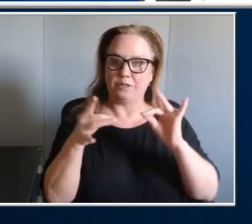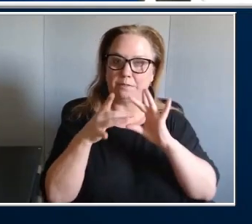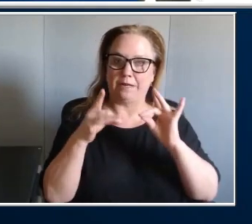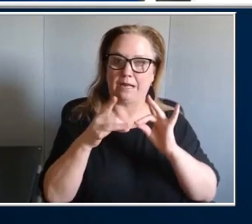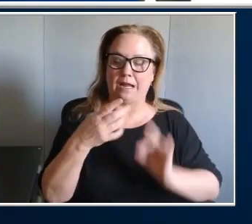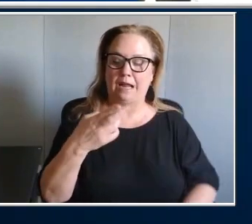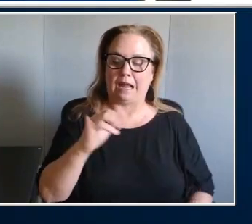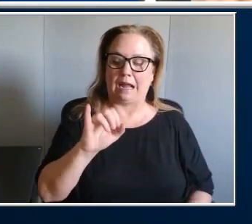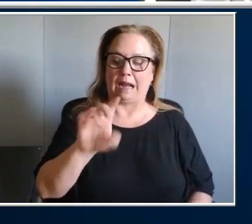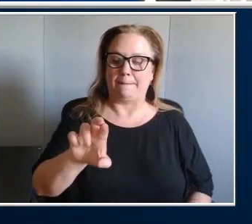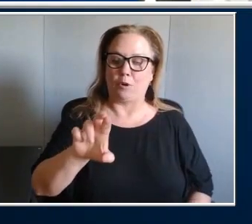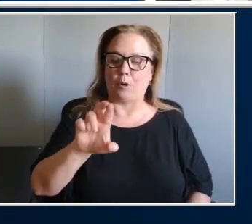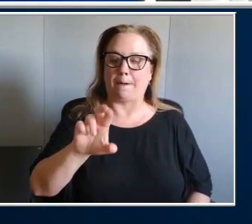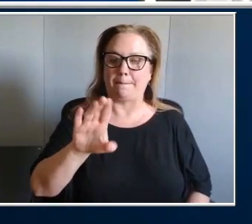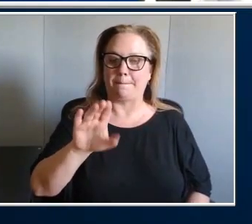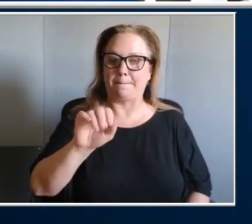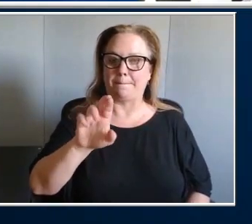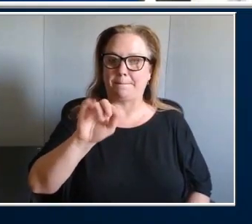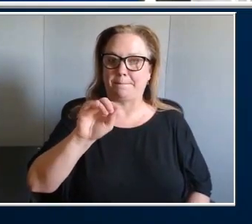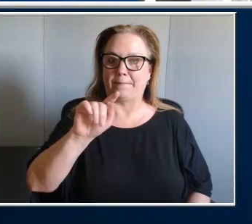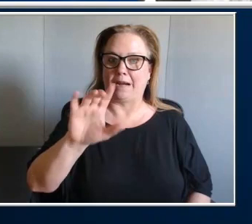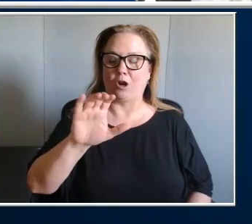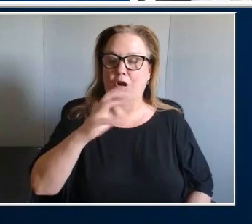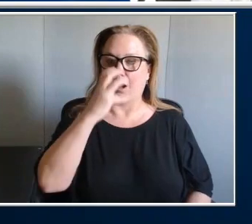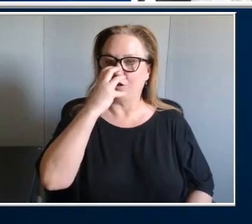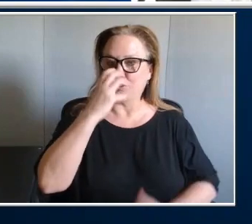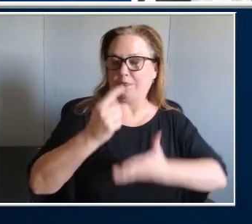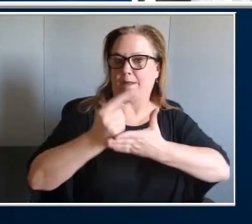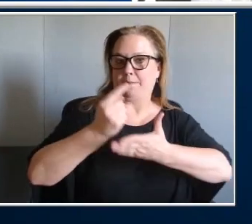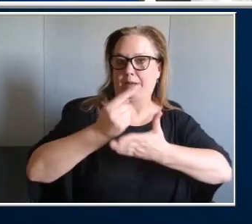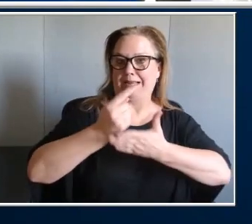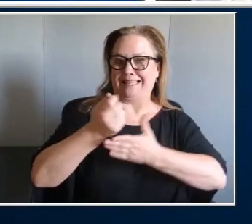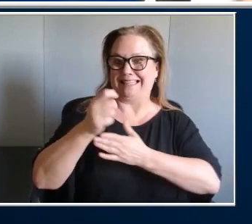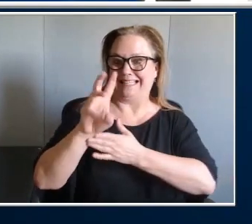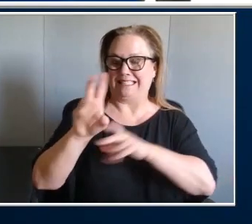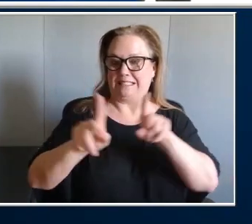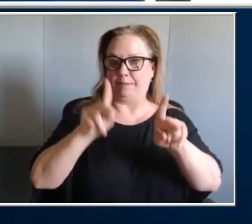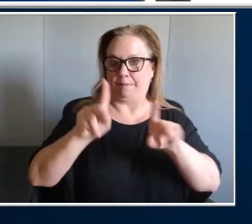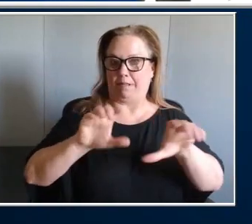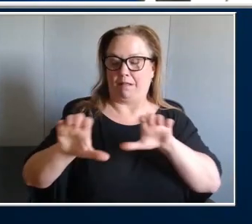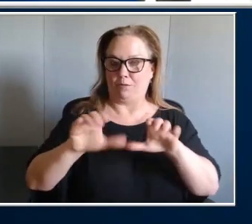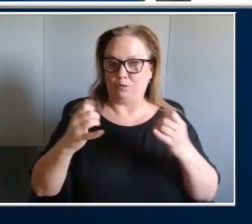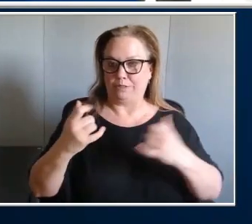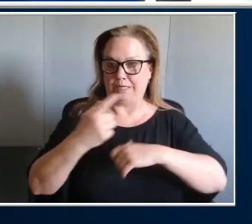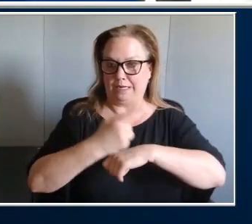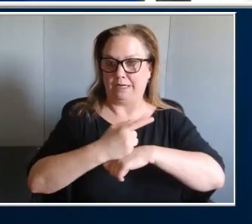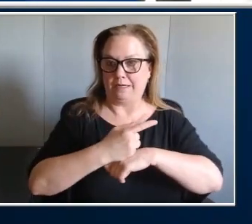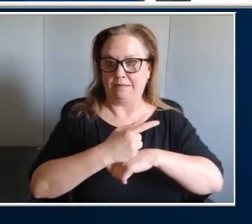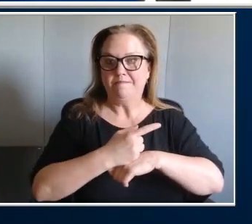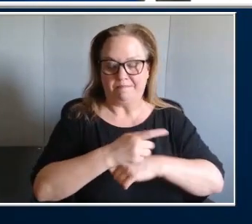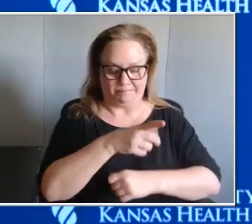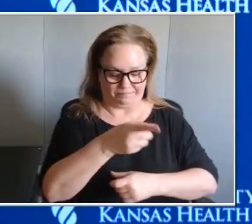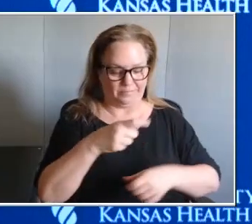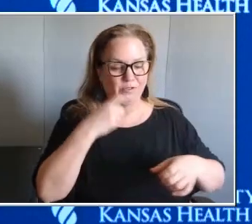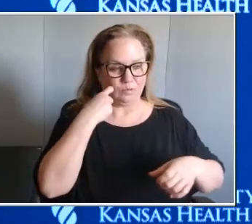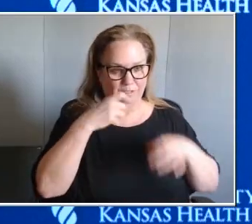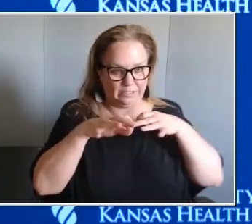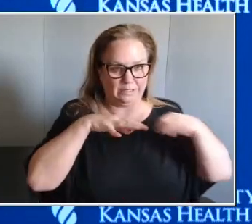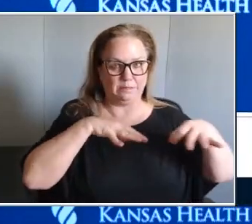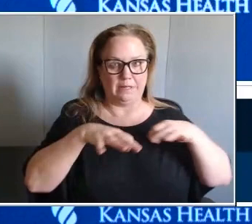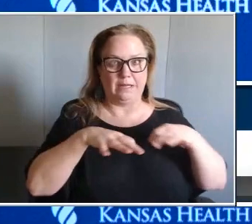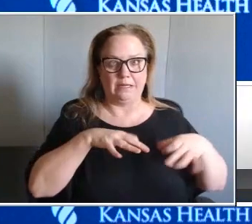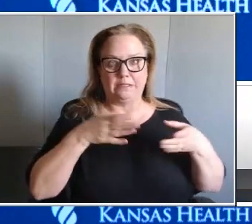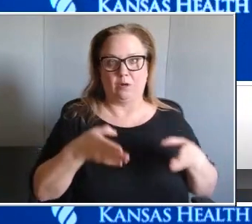hyperbaric oxygen therapy is, what it does, how it worked, and how these 16 folks are doing. So it is exactly what you said. It's basically a method